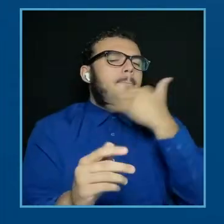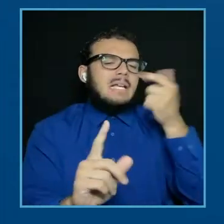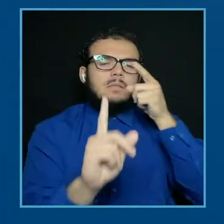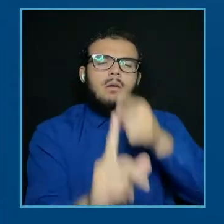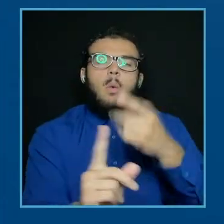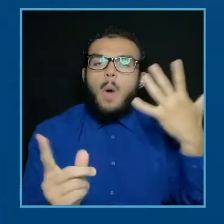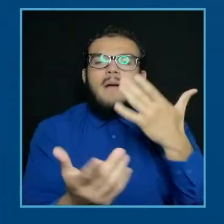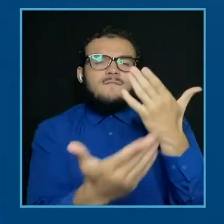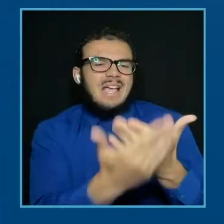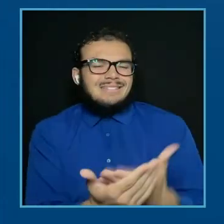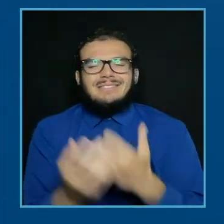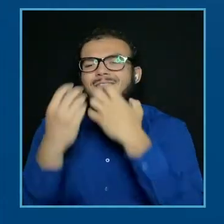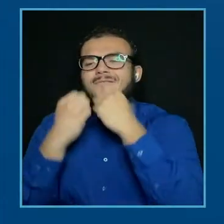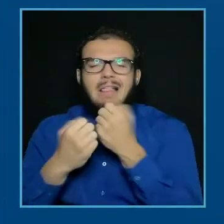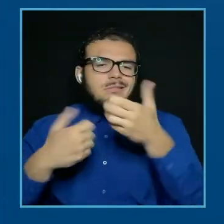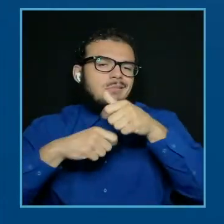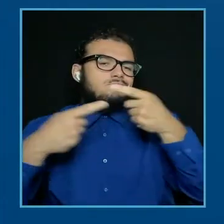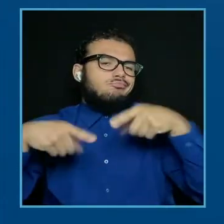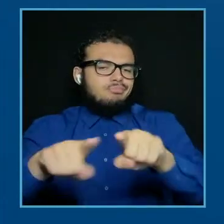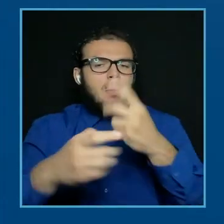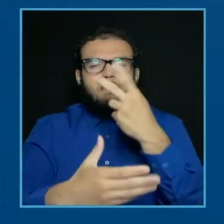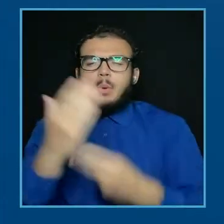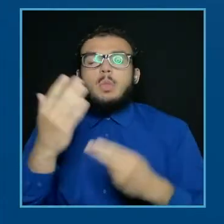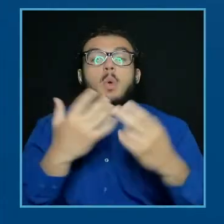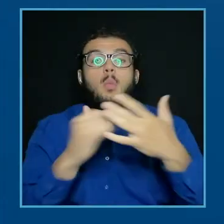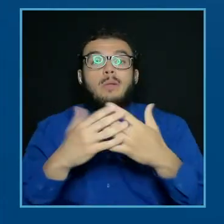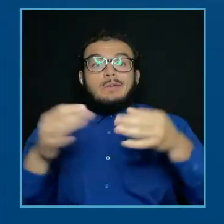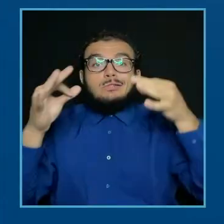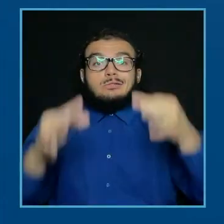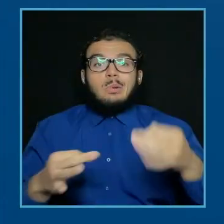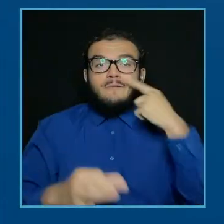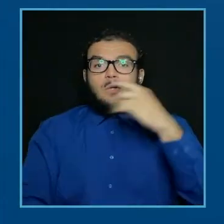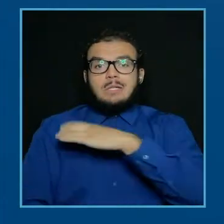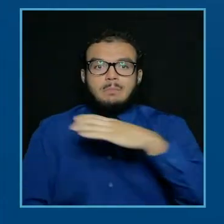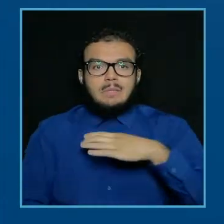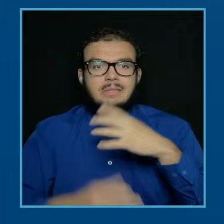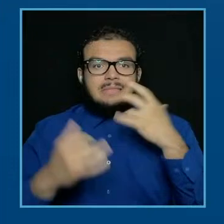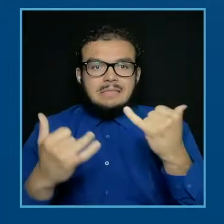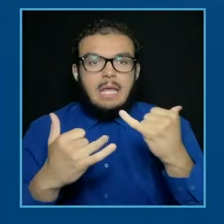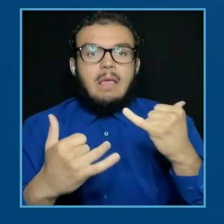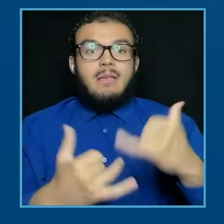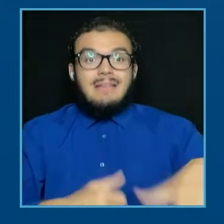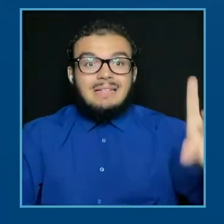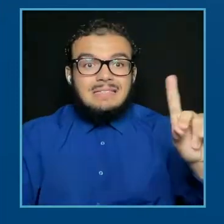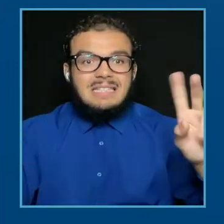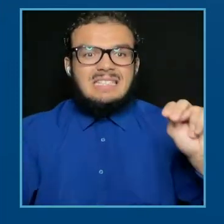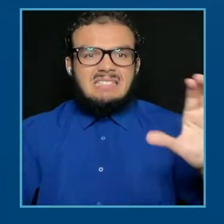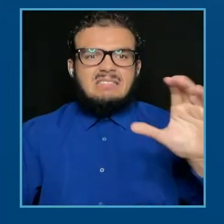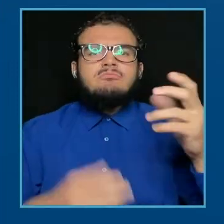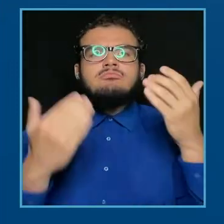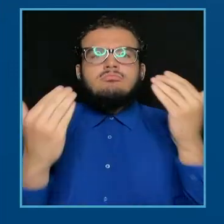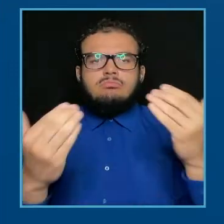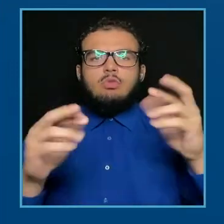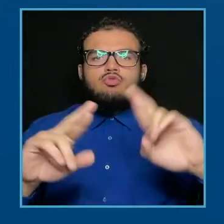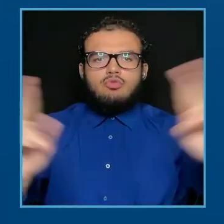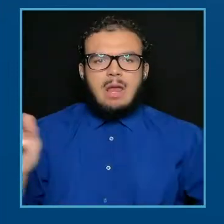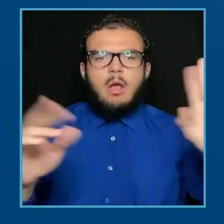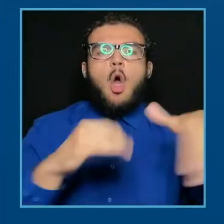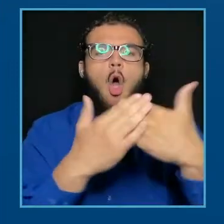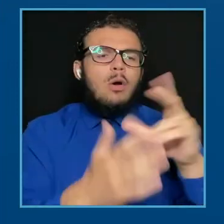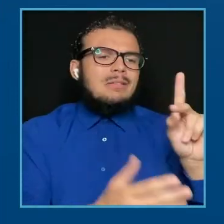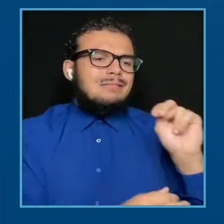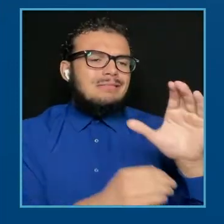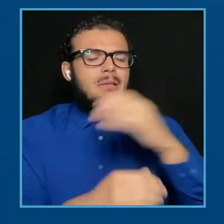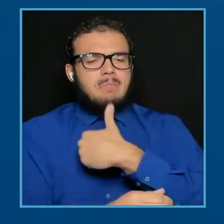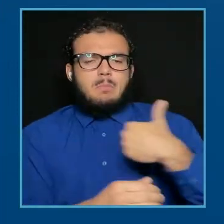our values. Whatever the determination of the committee today, the DNC is prepared to ensure that all DNC members have a